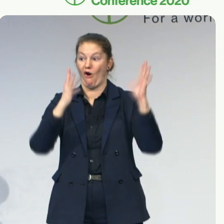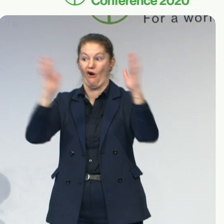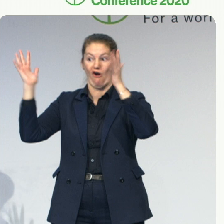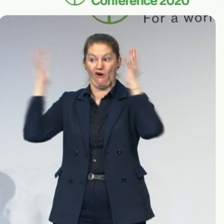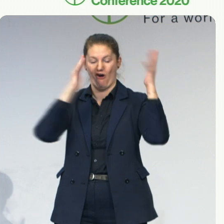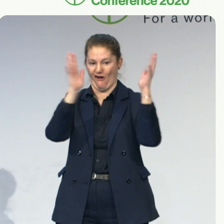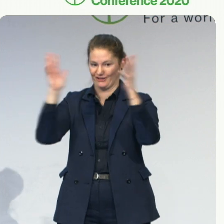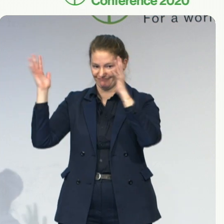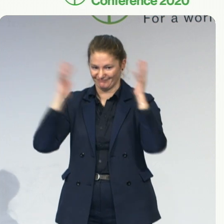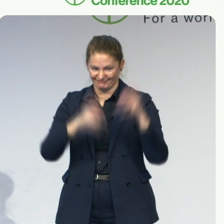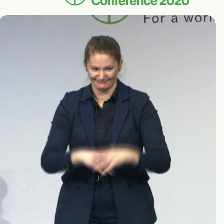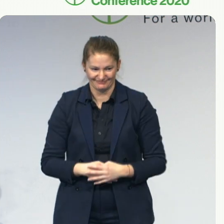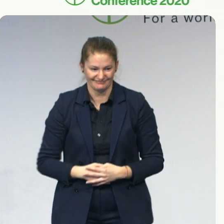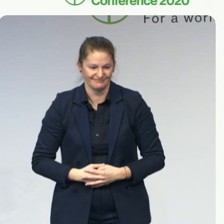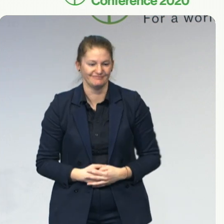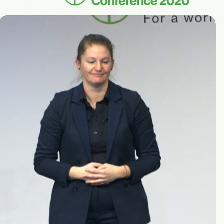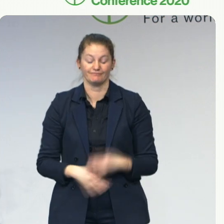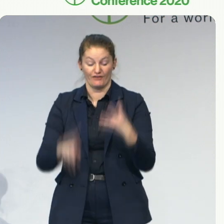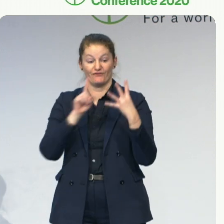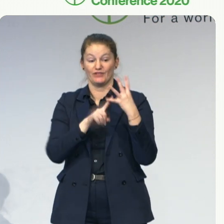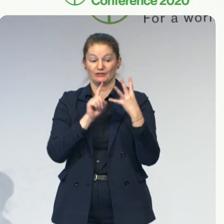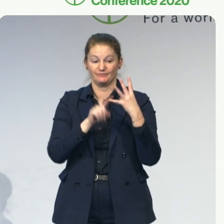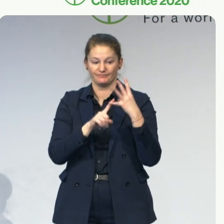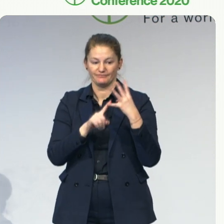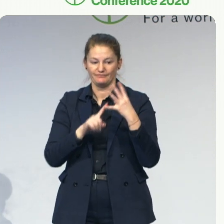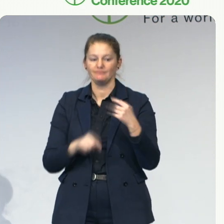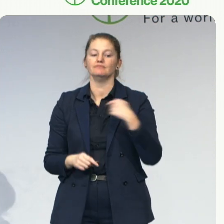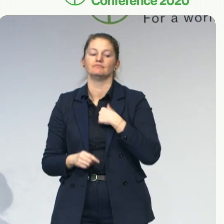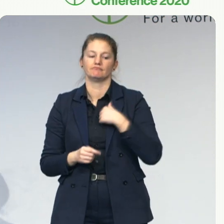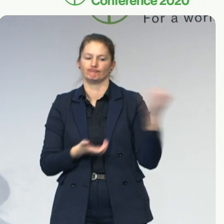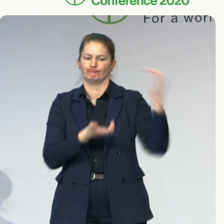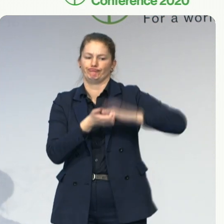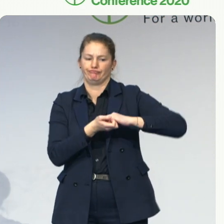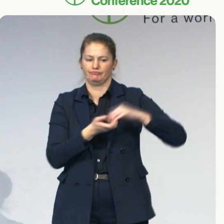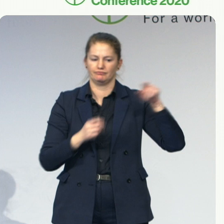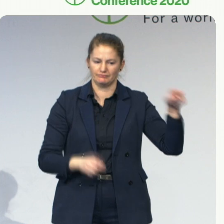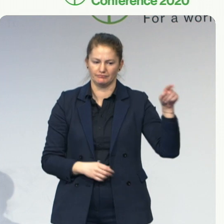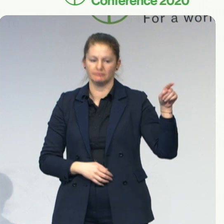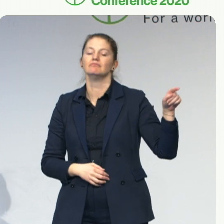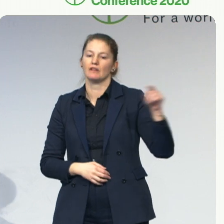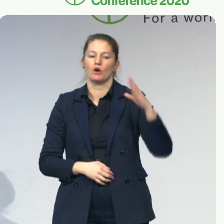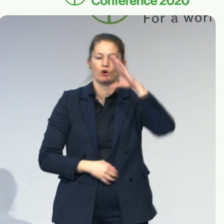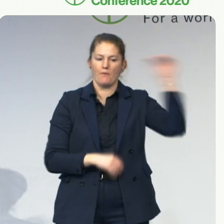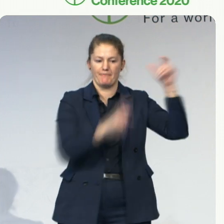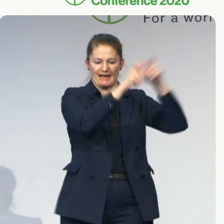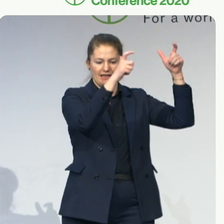Fourth, together with Cisco Systems and Cisco Academy, Austrian vocational schools,